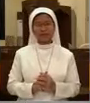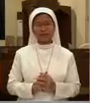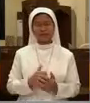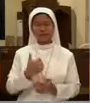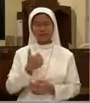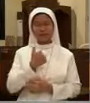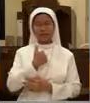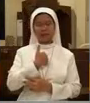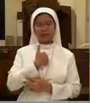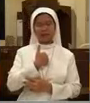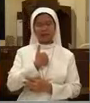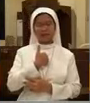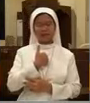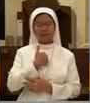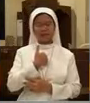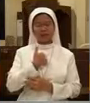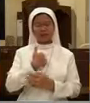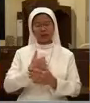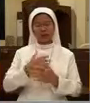Self-achievement,